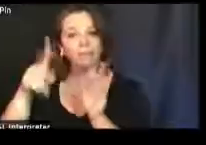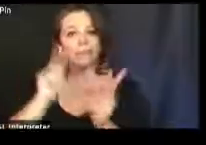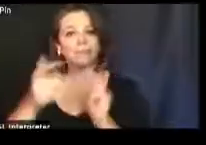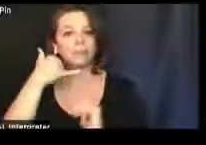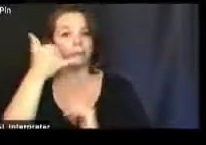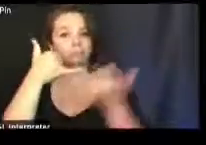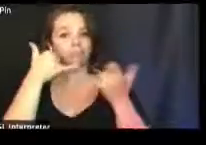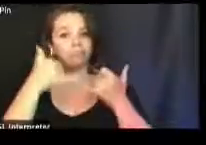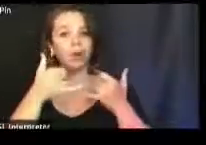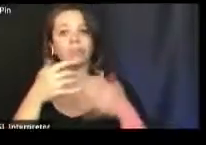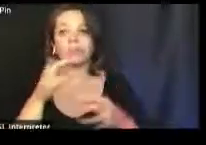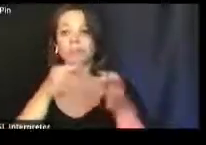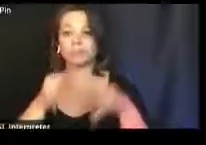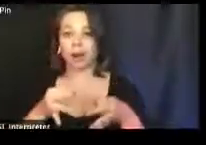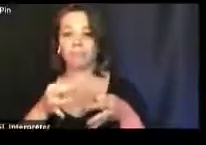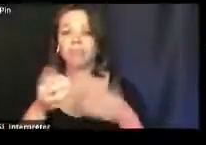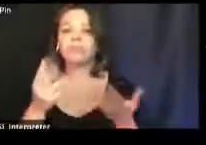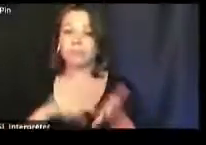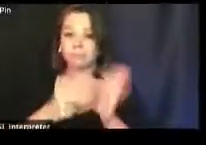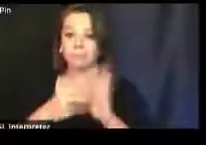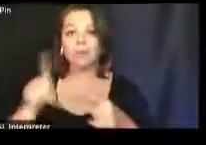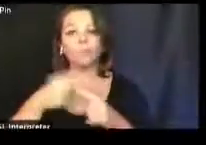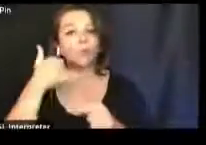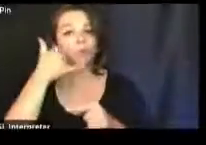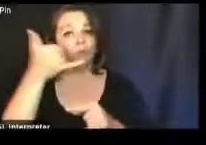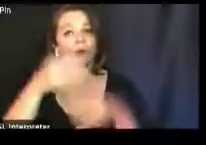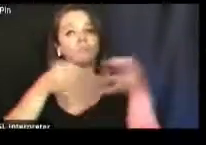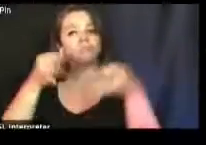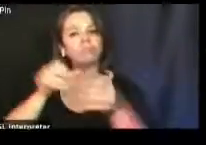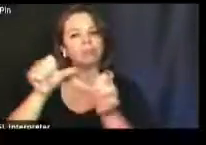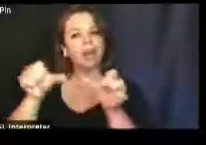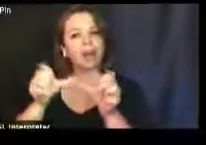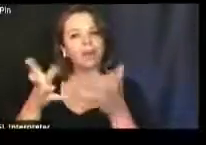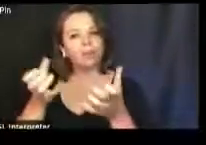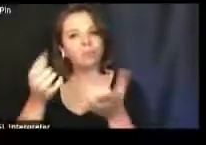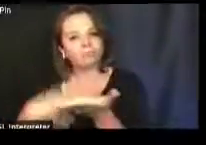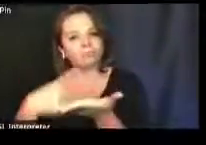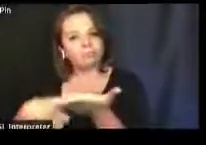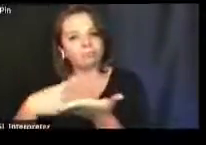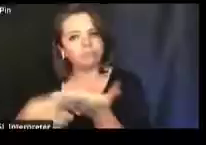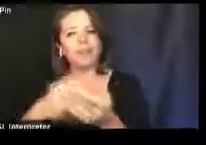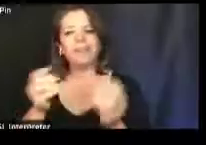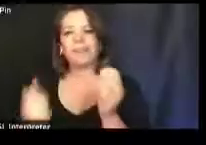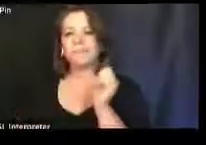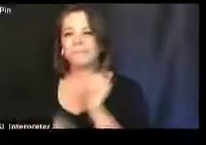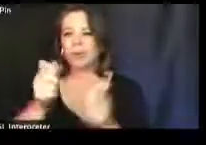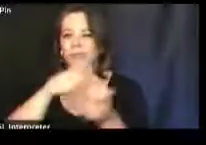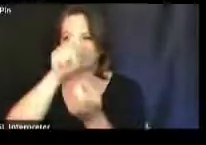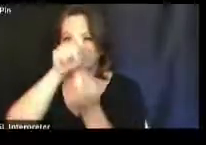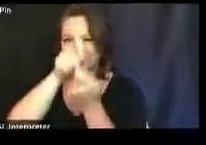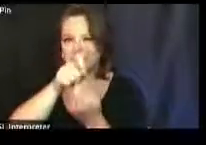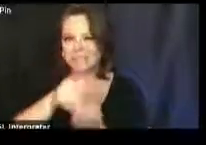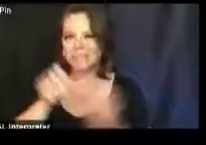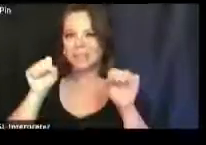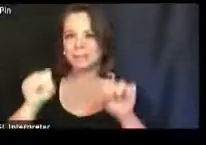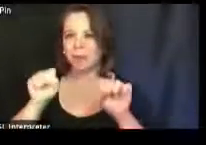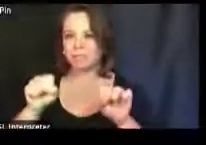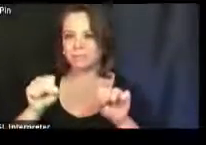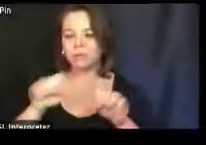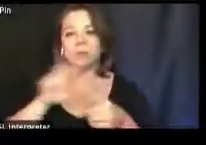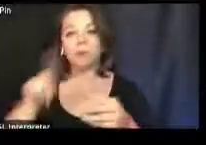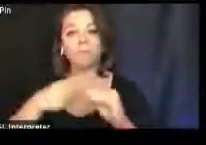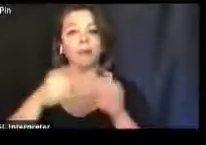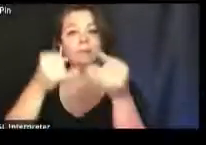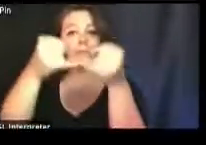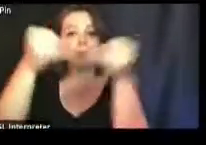with the area you would like to discuss and be as specific as possible about the boundaries of where your community is located.